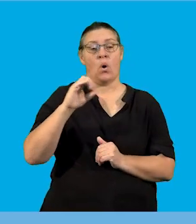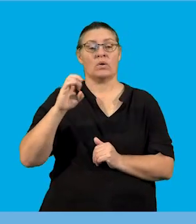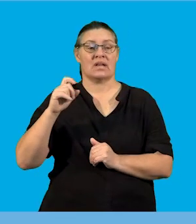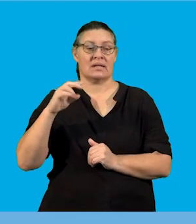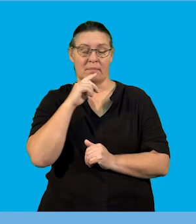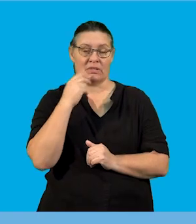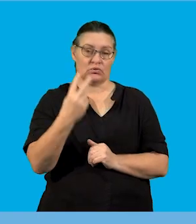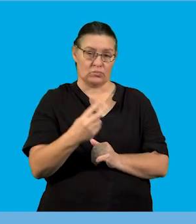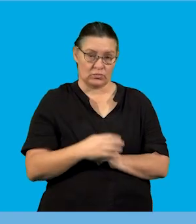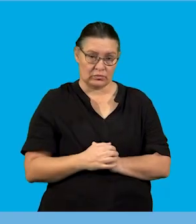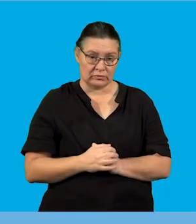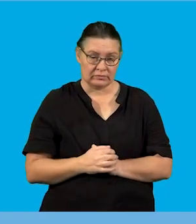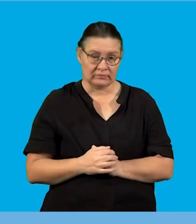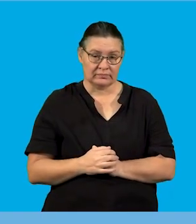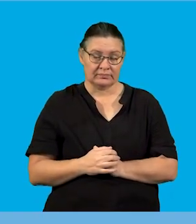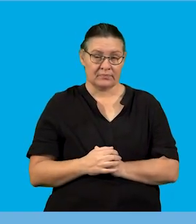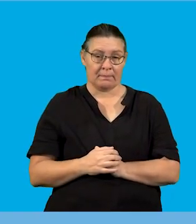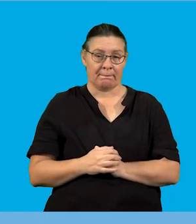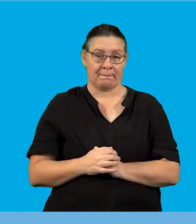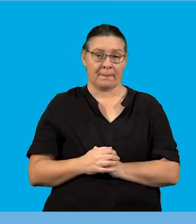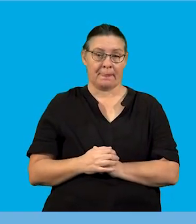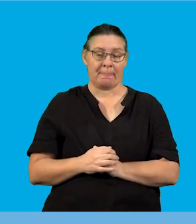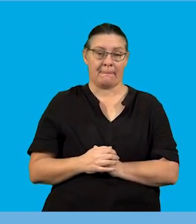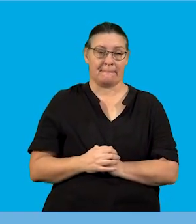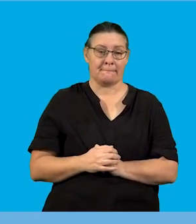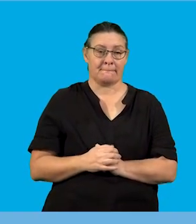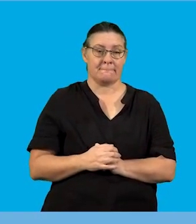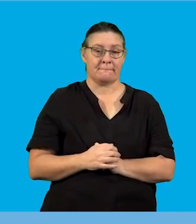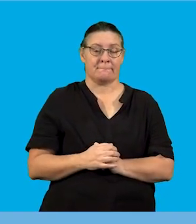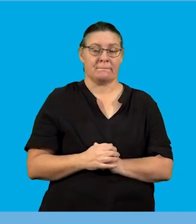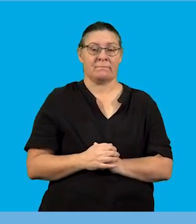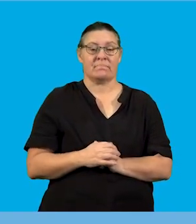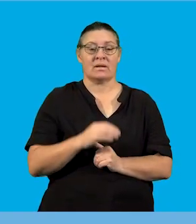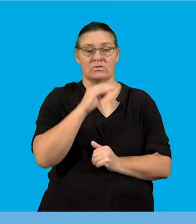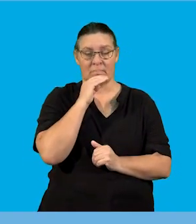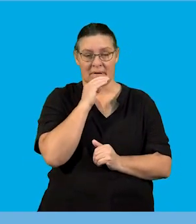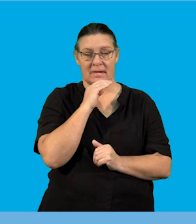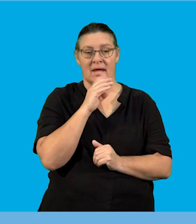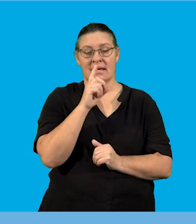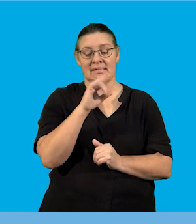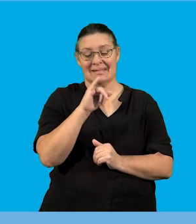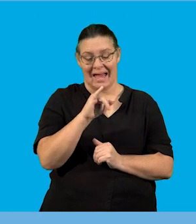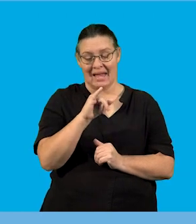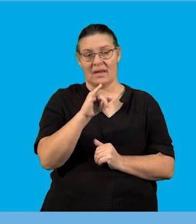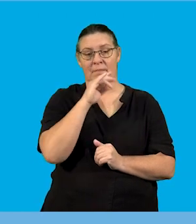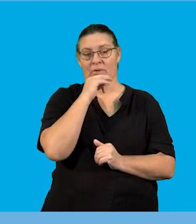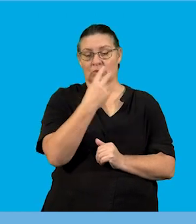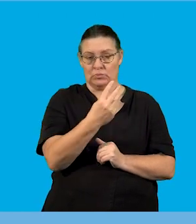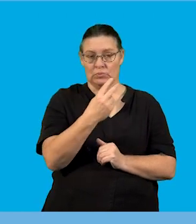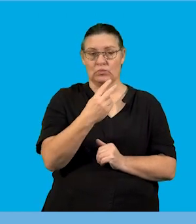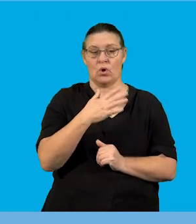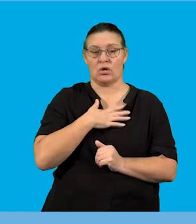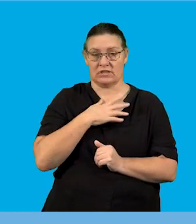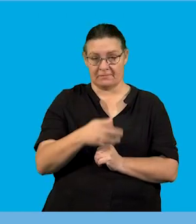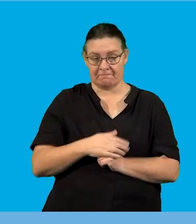Remember the di, it is for the 2. We have 2 atoms of oxygen, so it's going to be carbon dioxide.